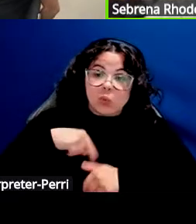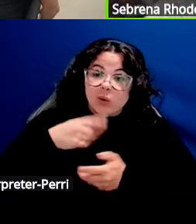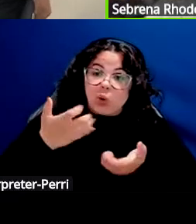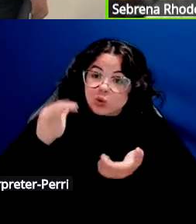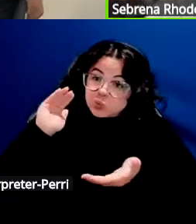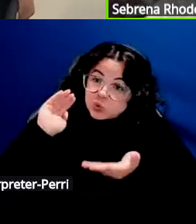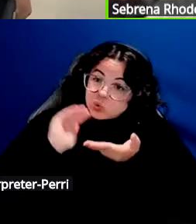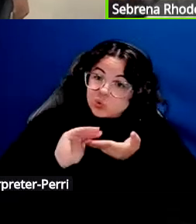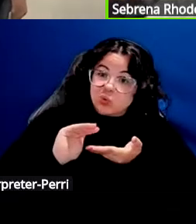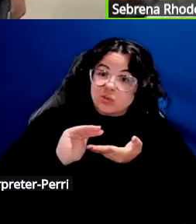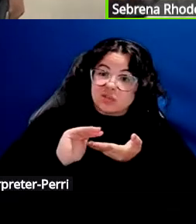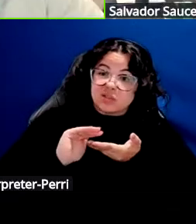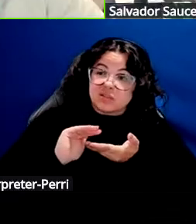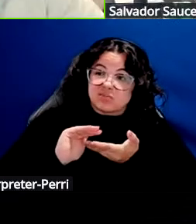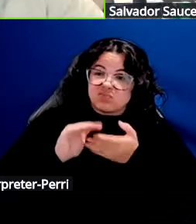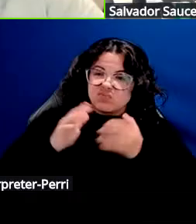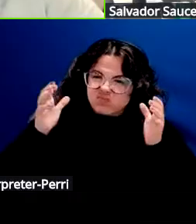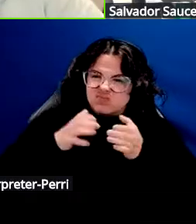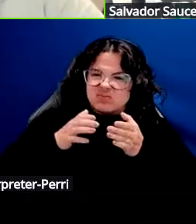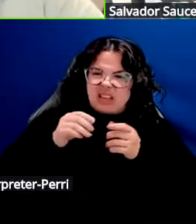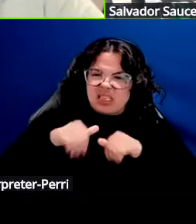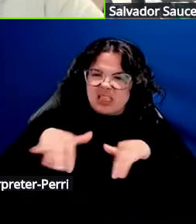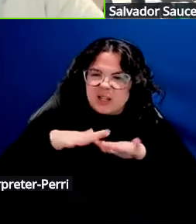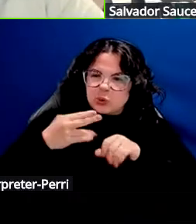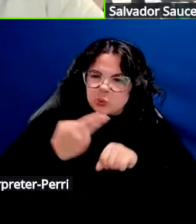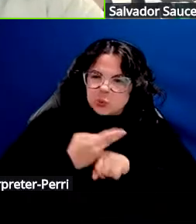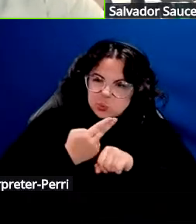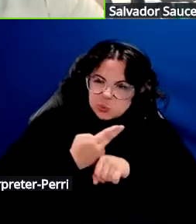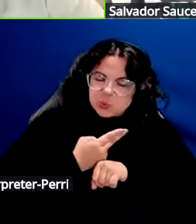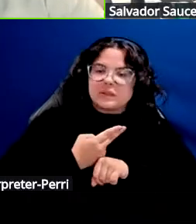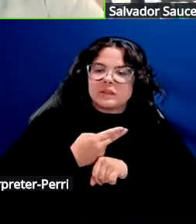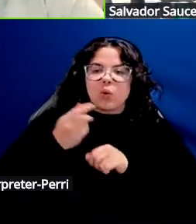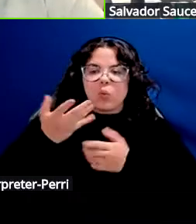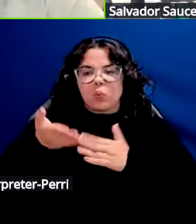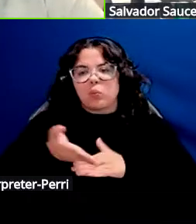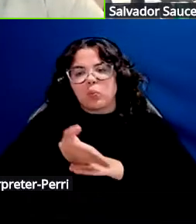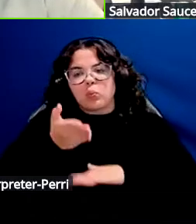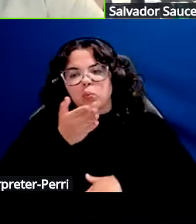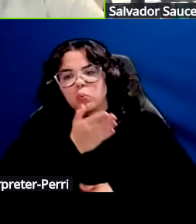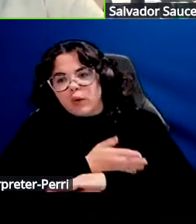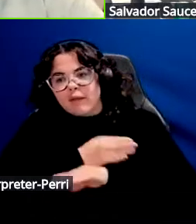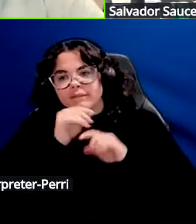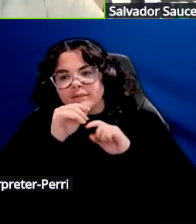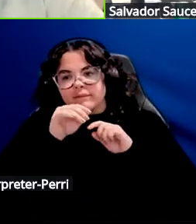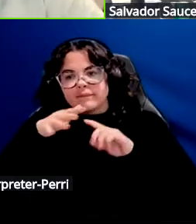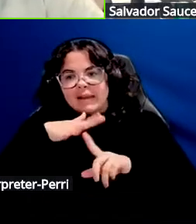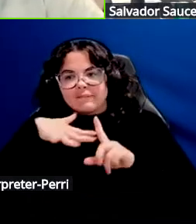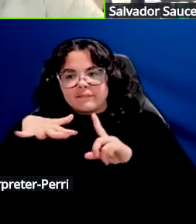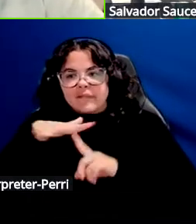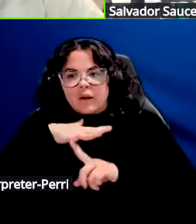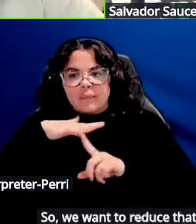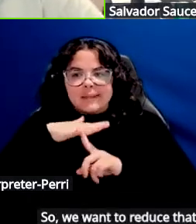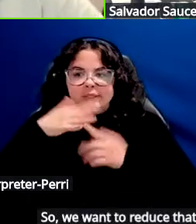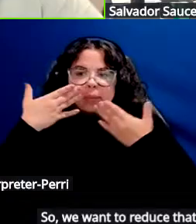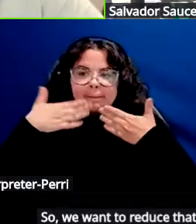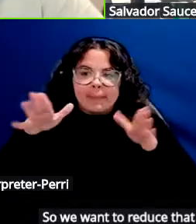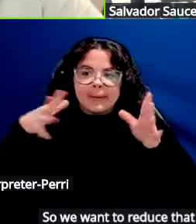that concentration of industrial land uses and improve environmental and public